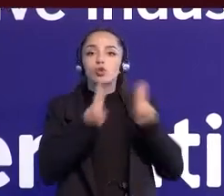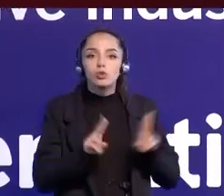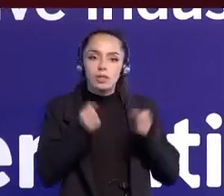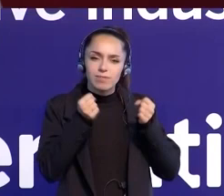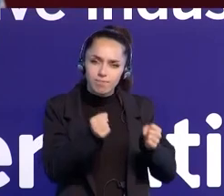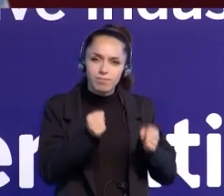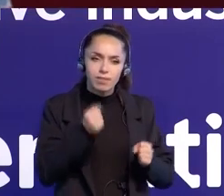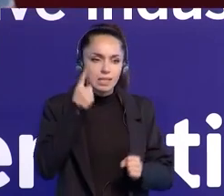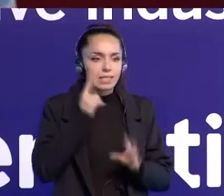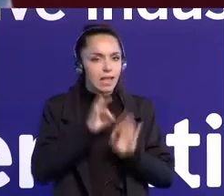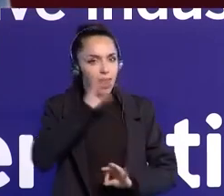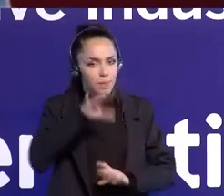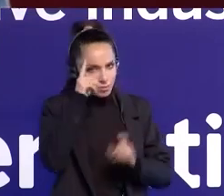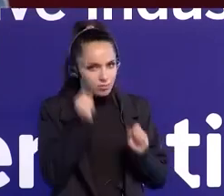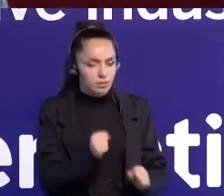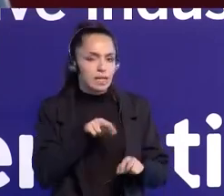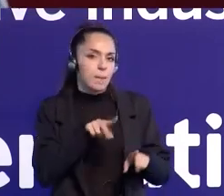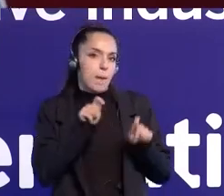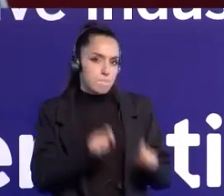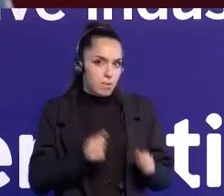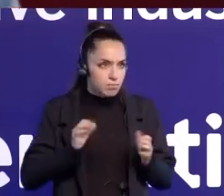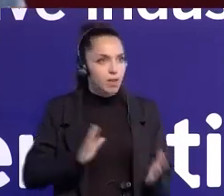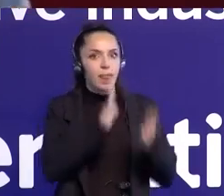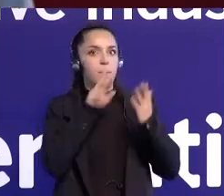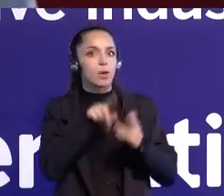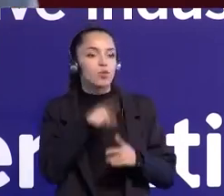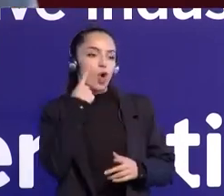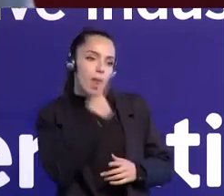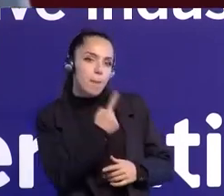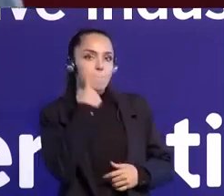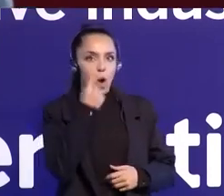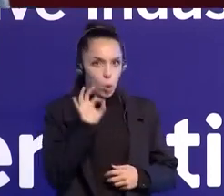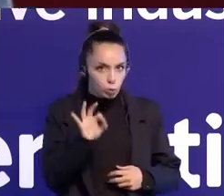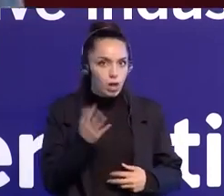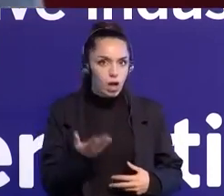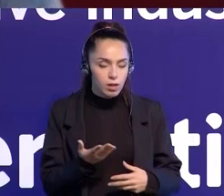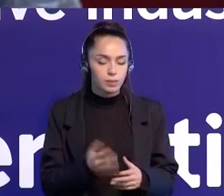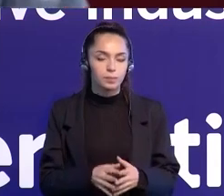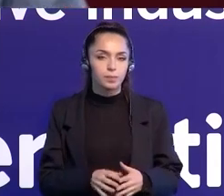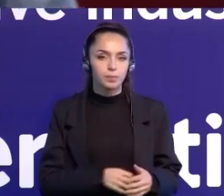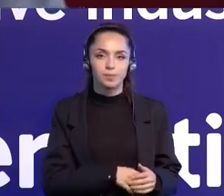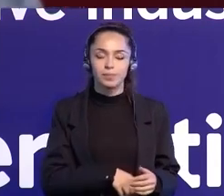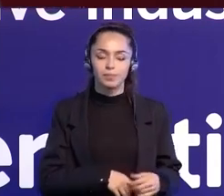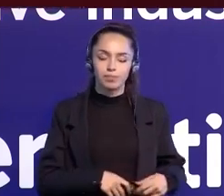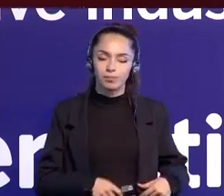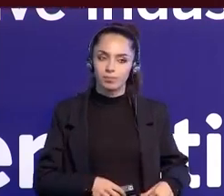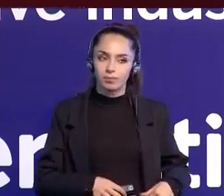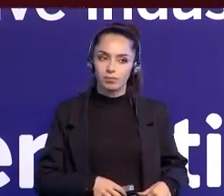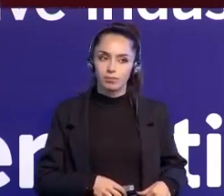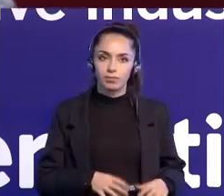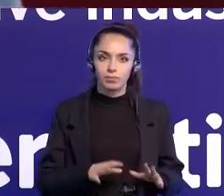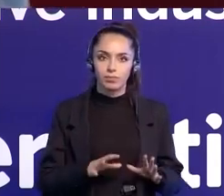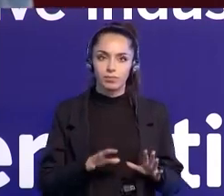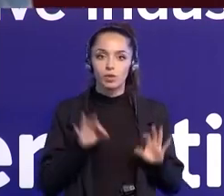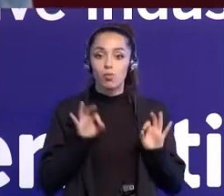of the full-scale invasion. First, they are the medium, a very important